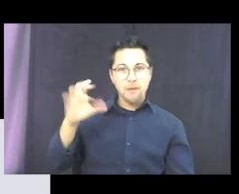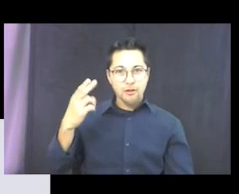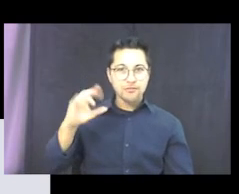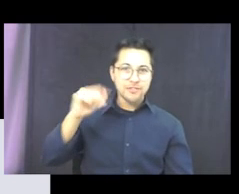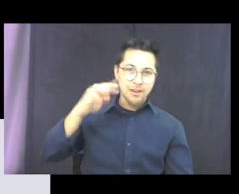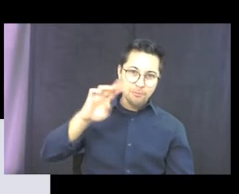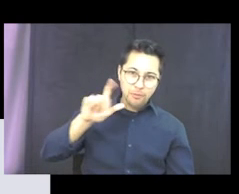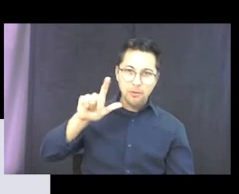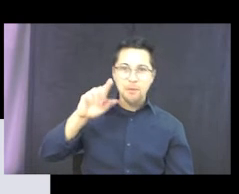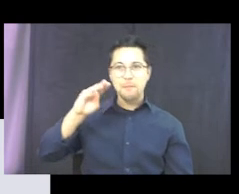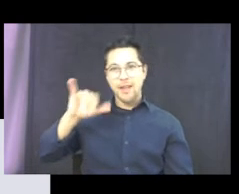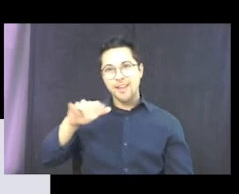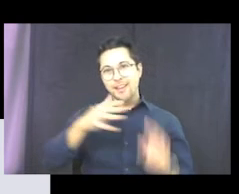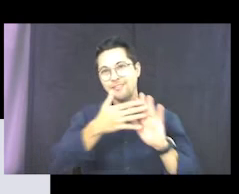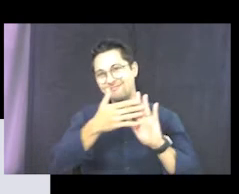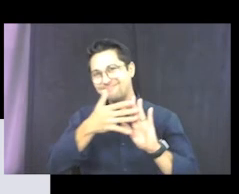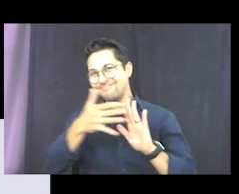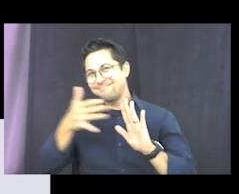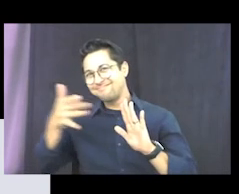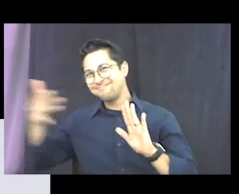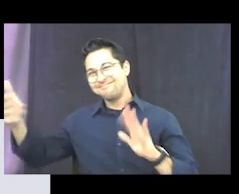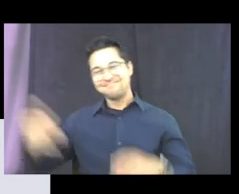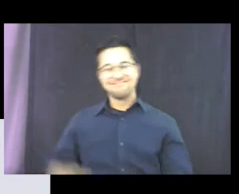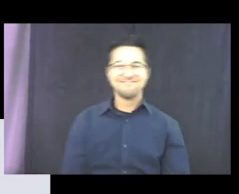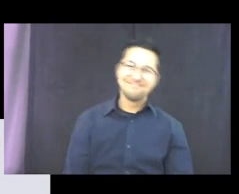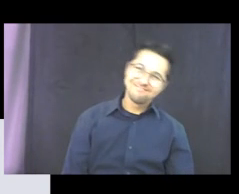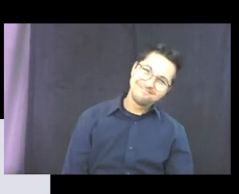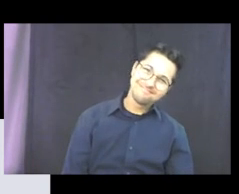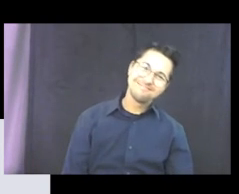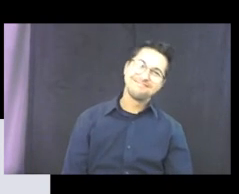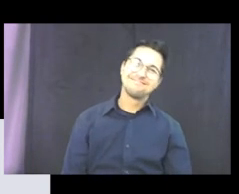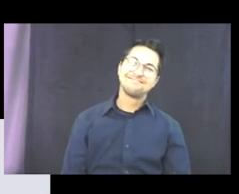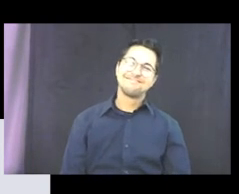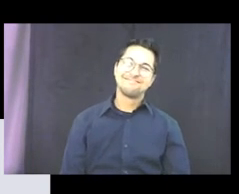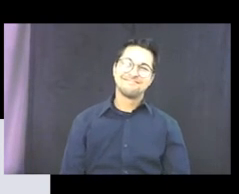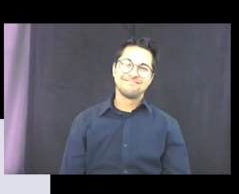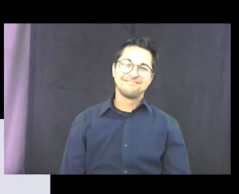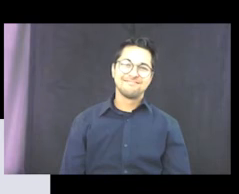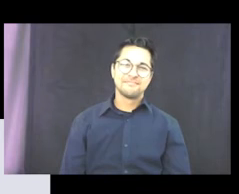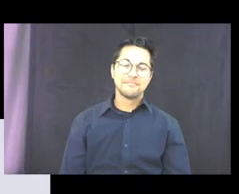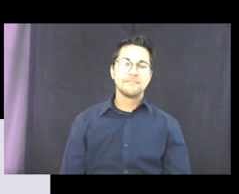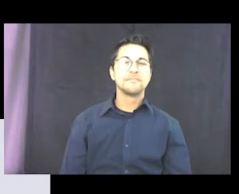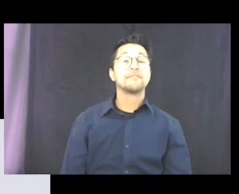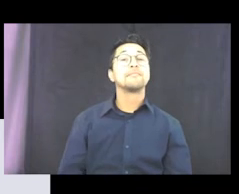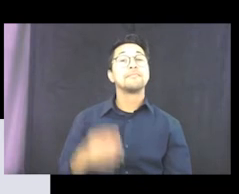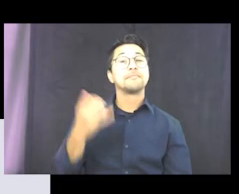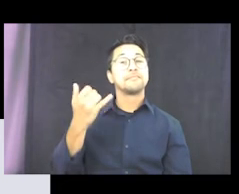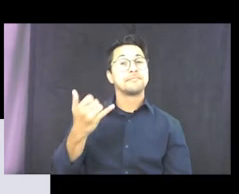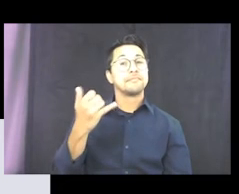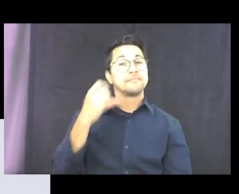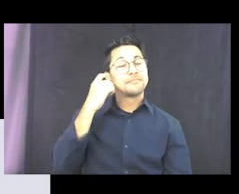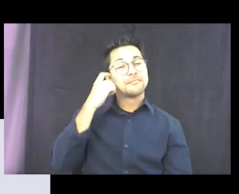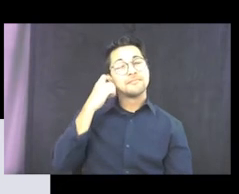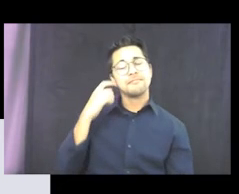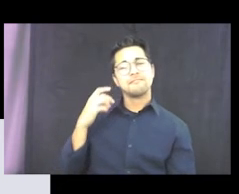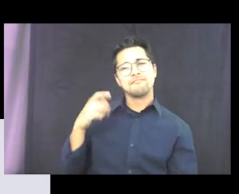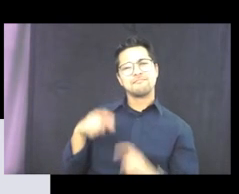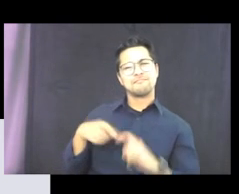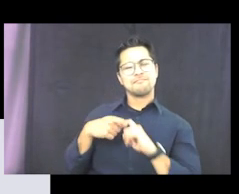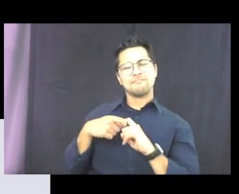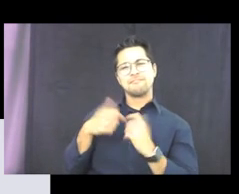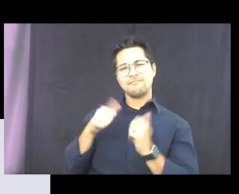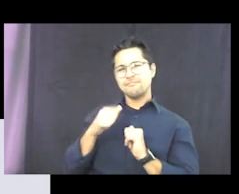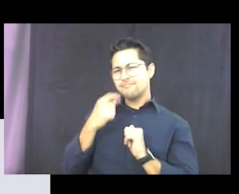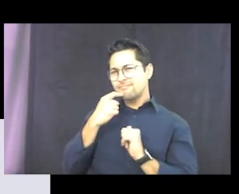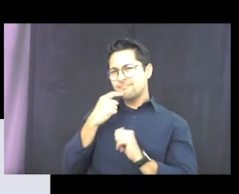April, May, June, July, August, September, October, November, December. Now, stop and try to say